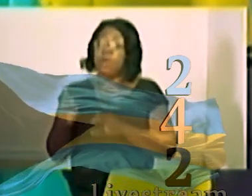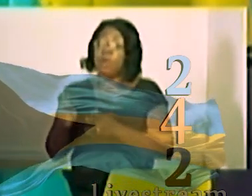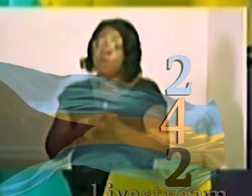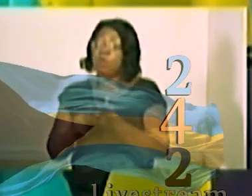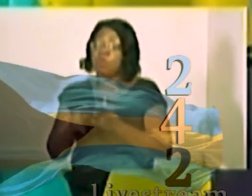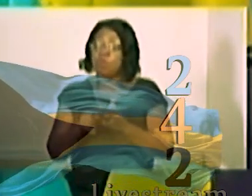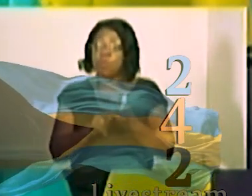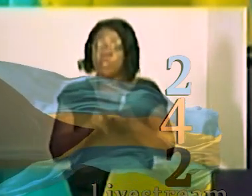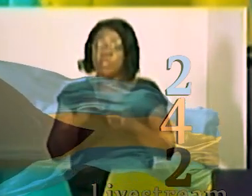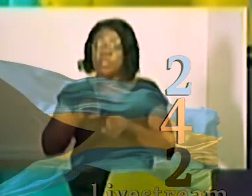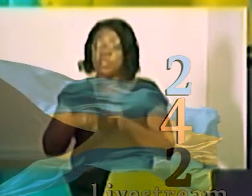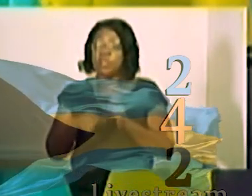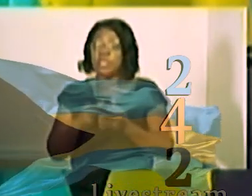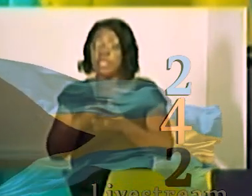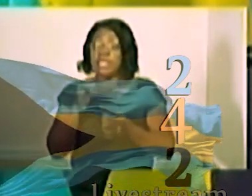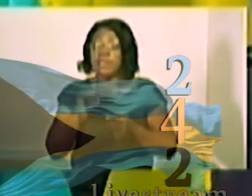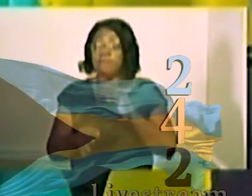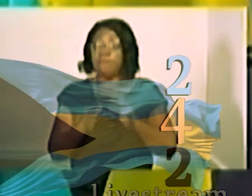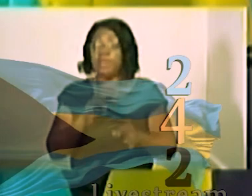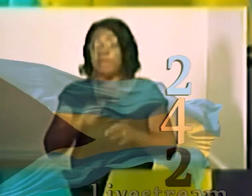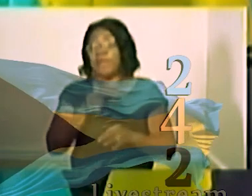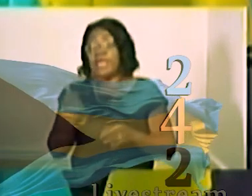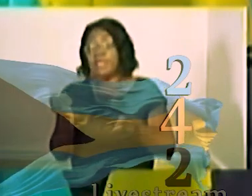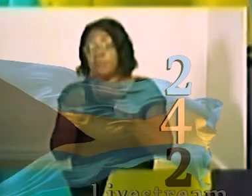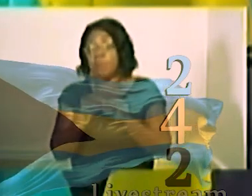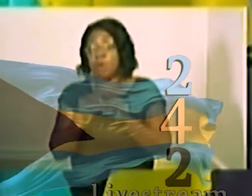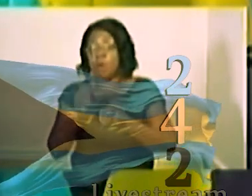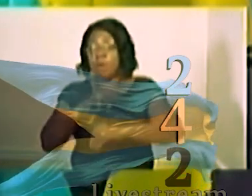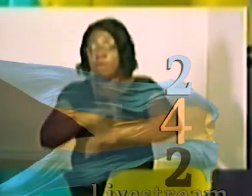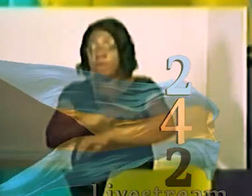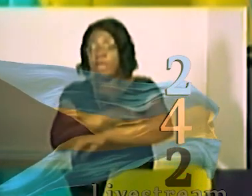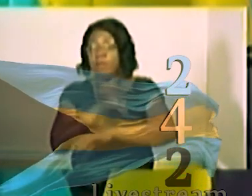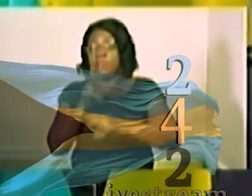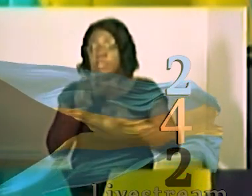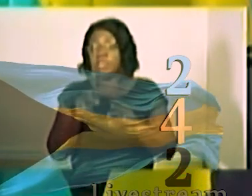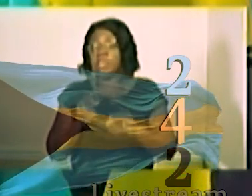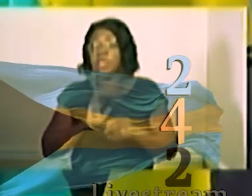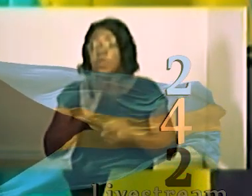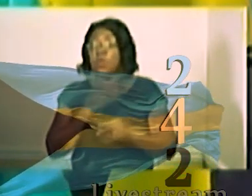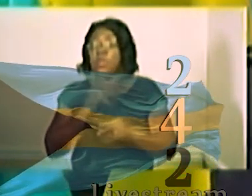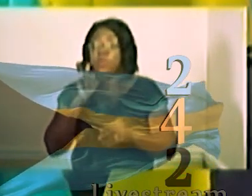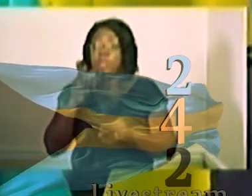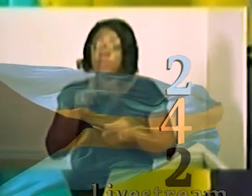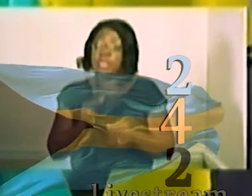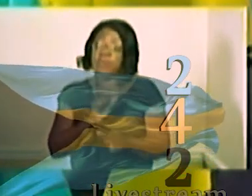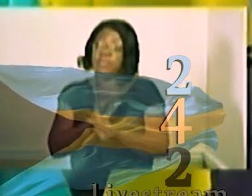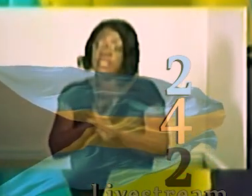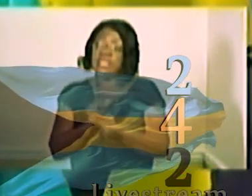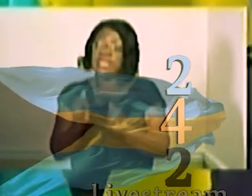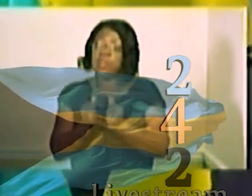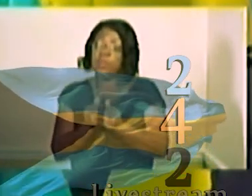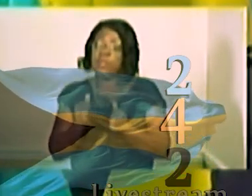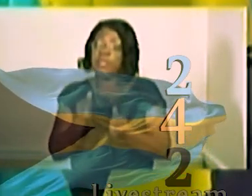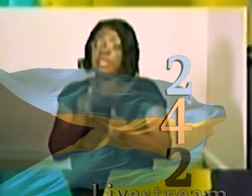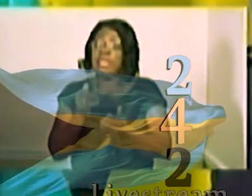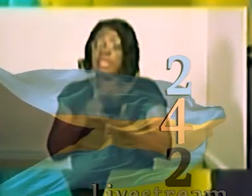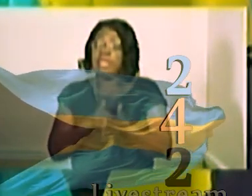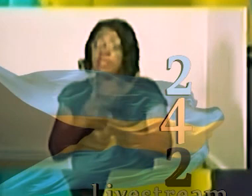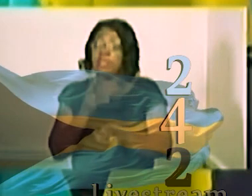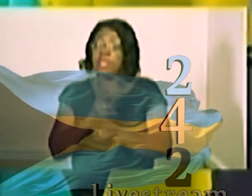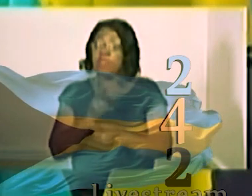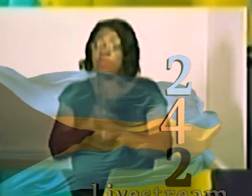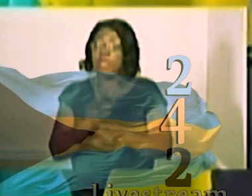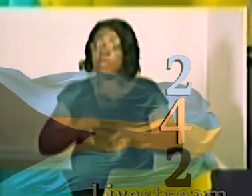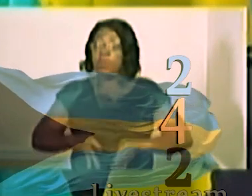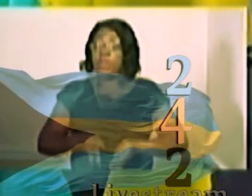we're faced with any COVID disorder, we would be able to deal with it appropriately. So our infrastructure in terms of